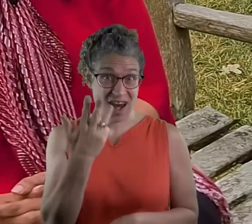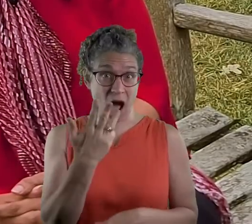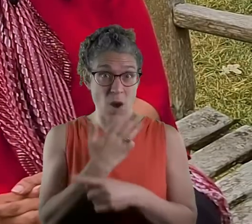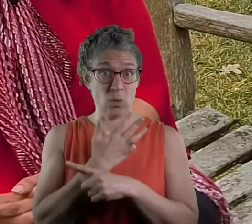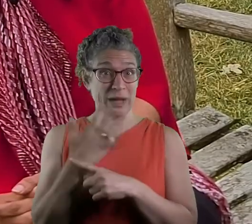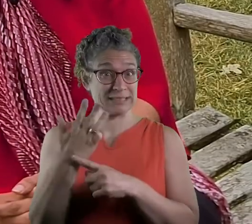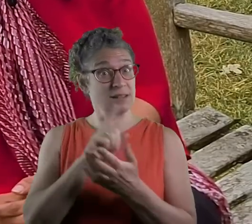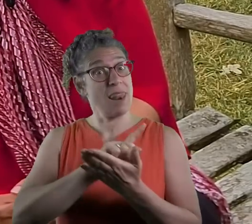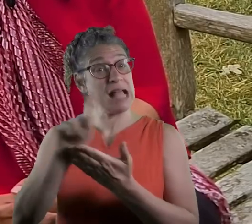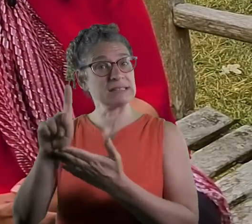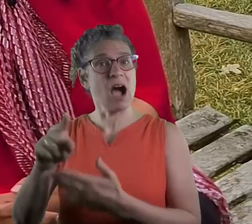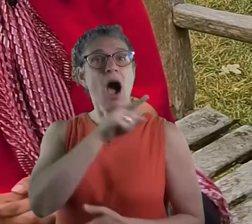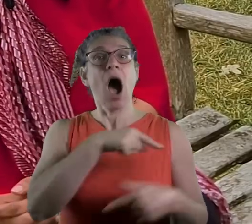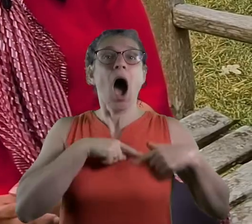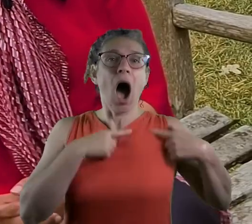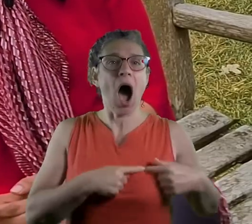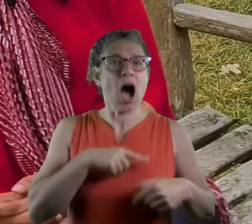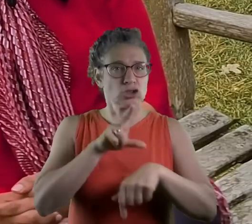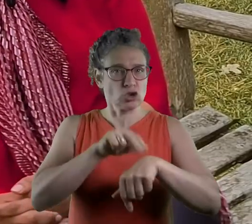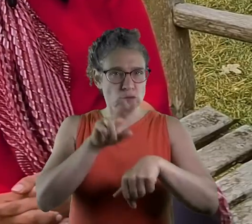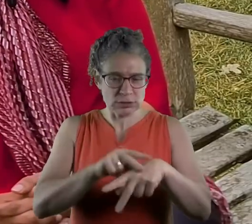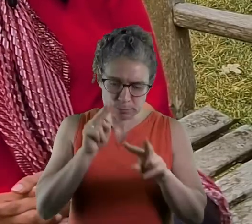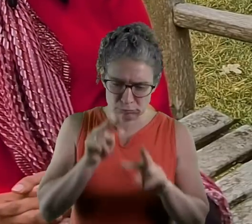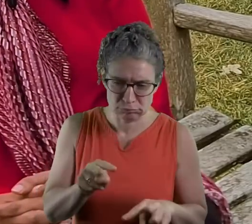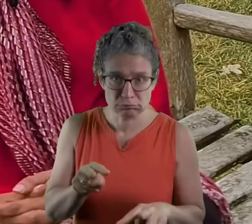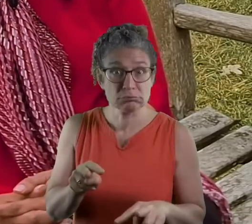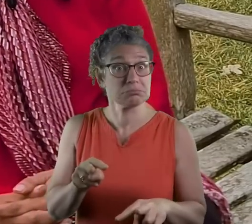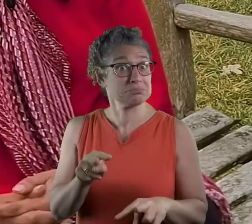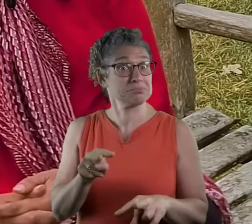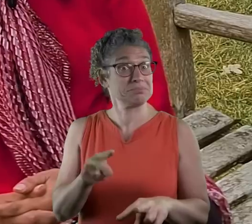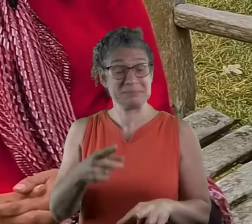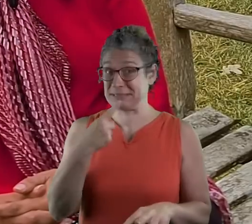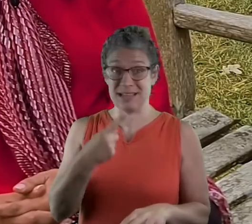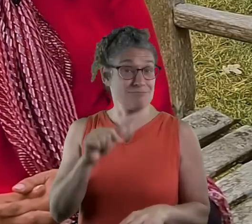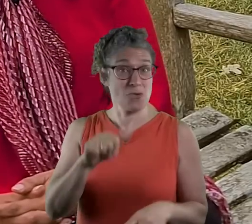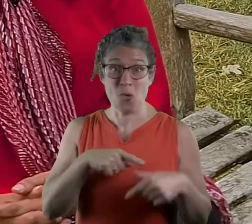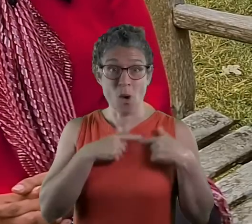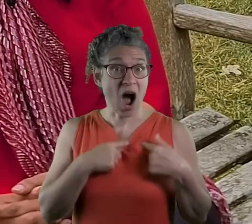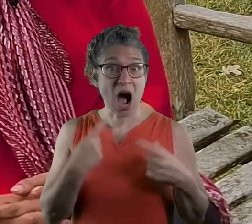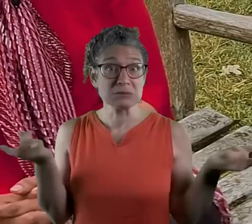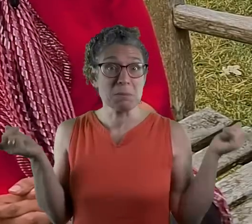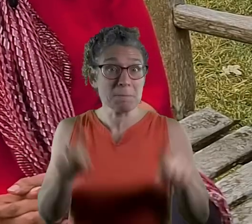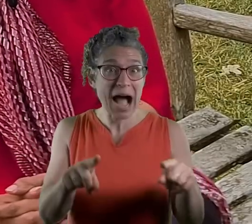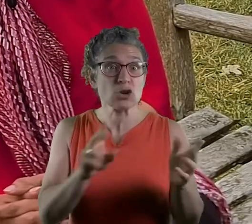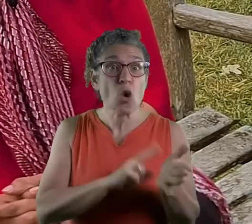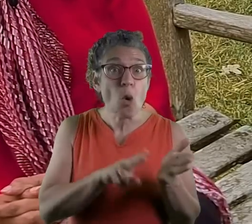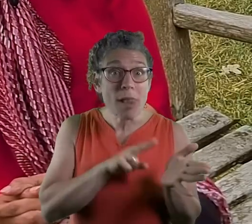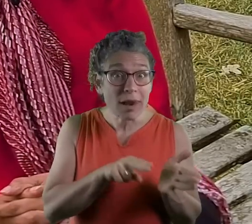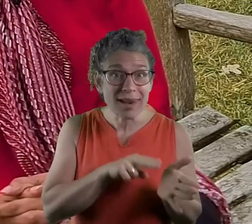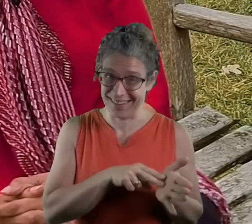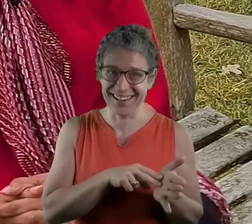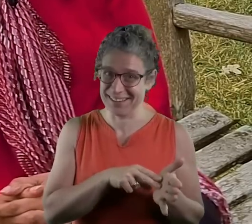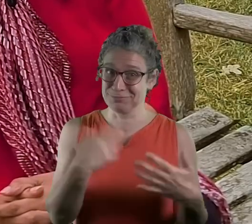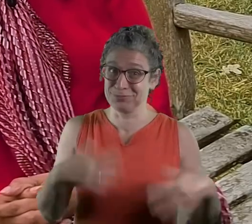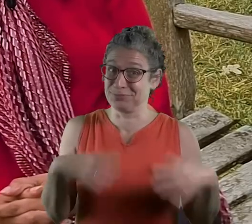was informed by the heart consultants who were following me up that my heart had actually returned to normal function,